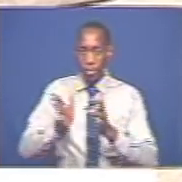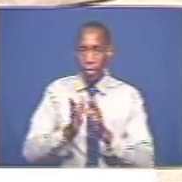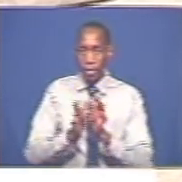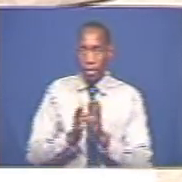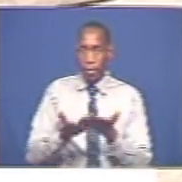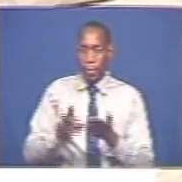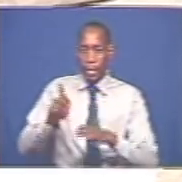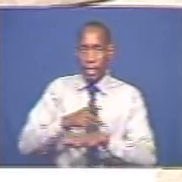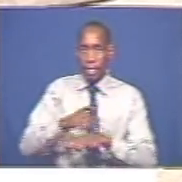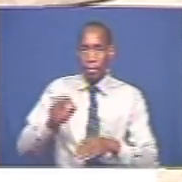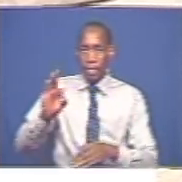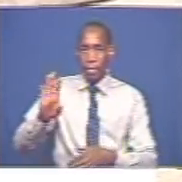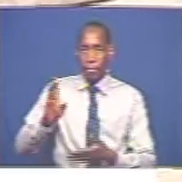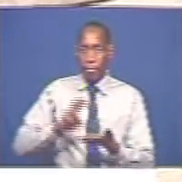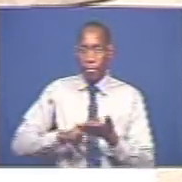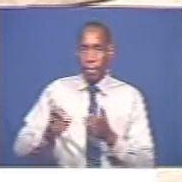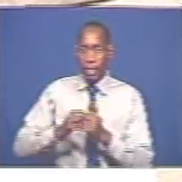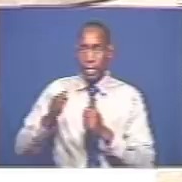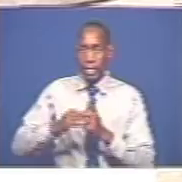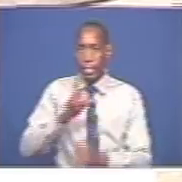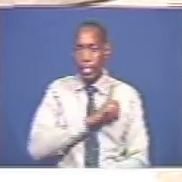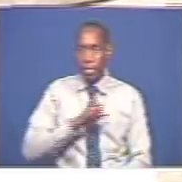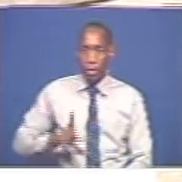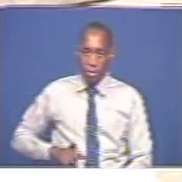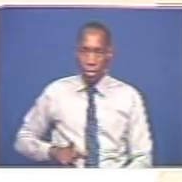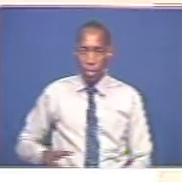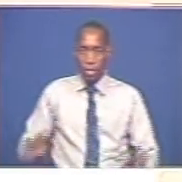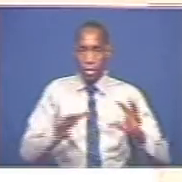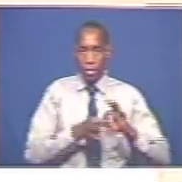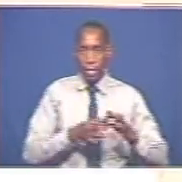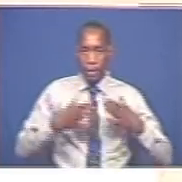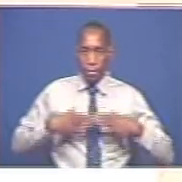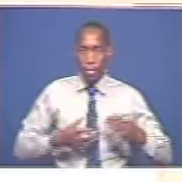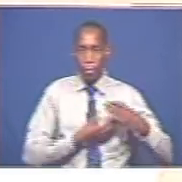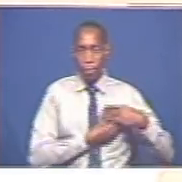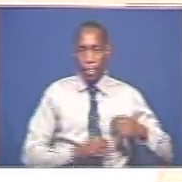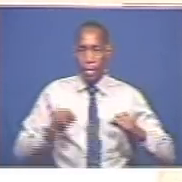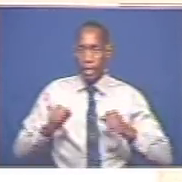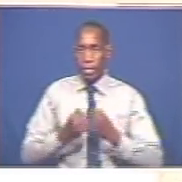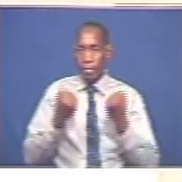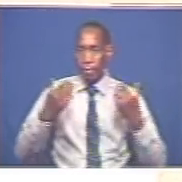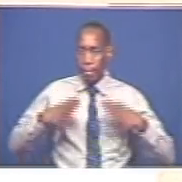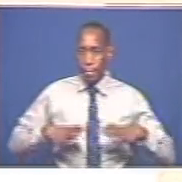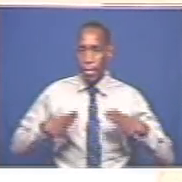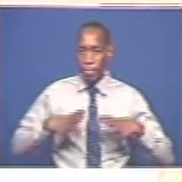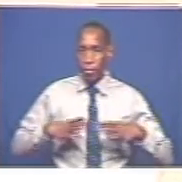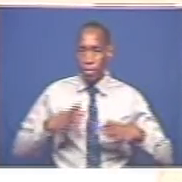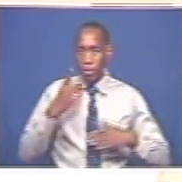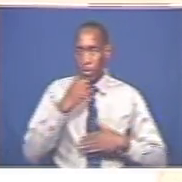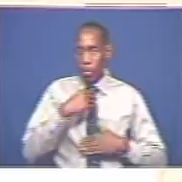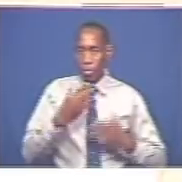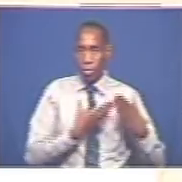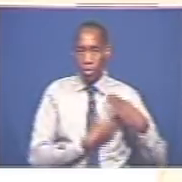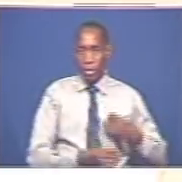Psalms 34, verse 18. Mm. The Lord is close to the brokenhearted and saves those who are crushed in